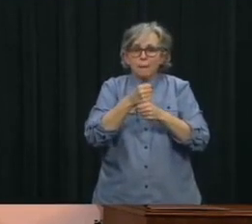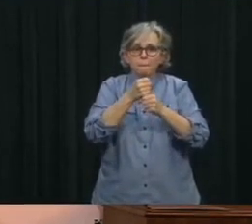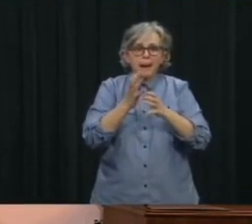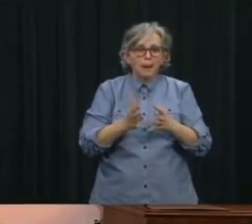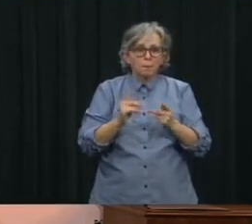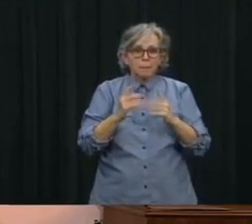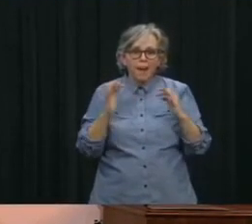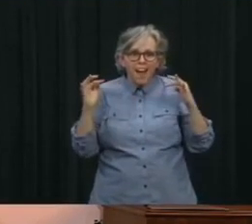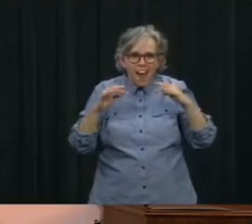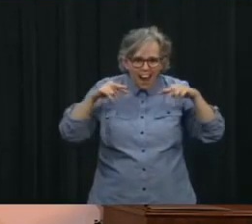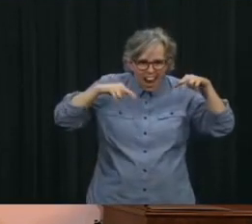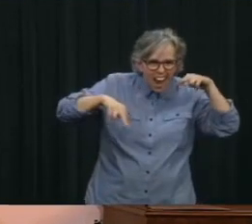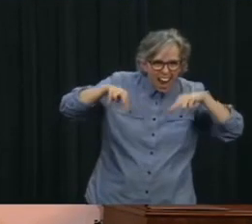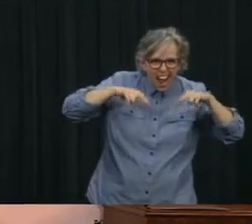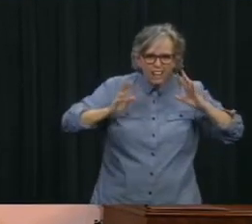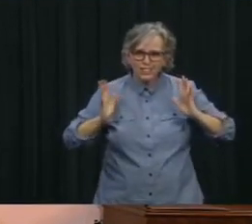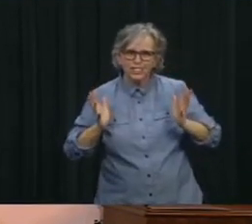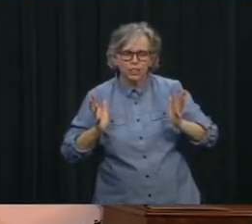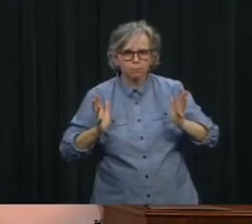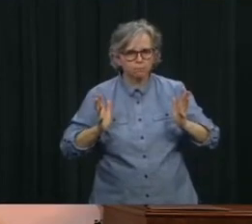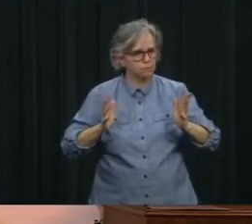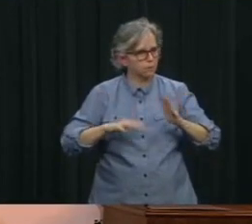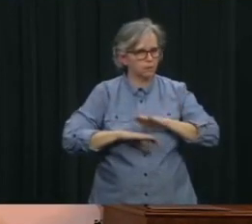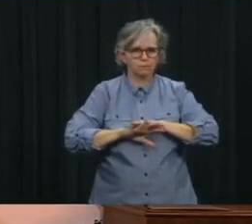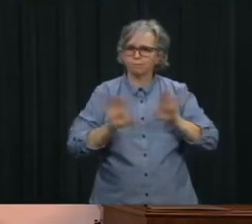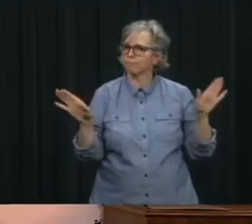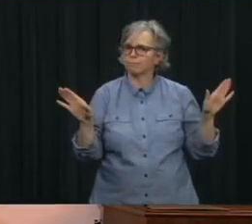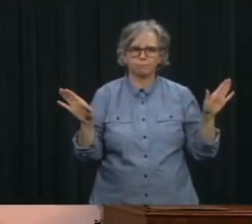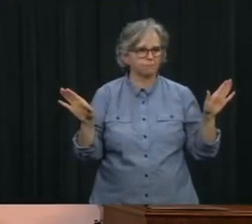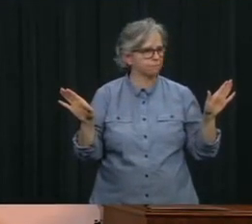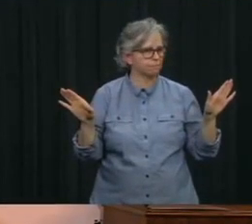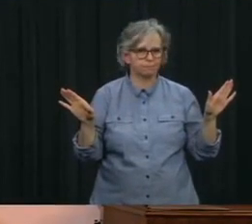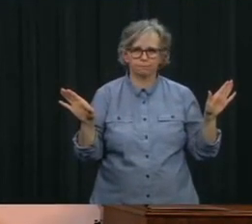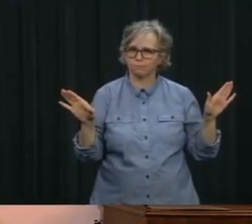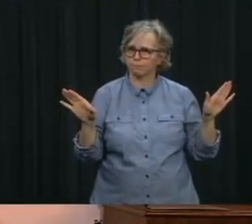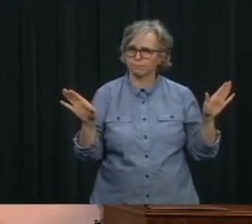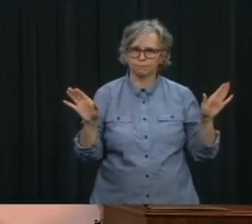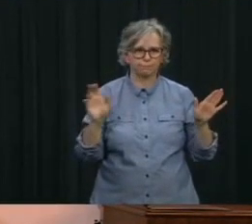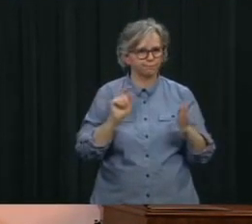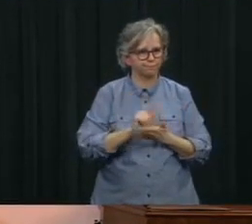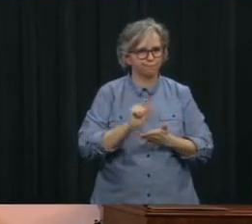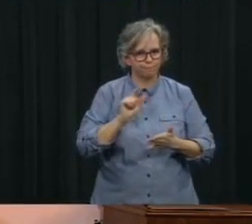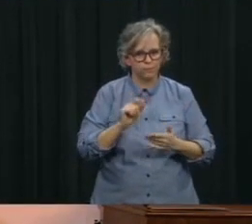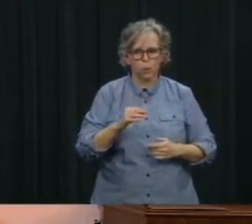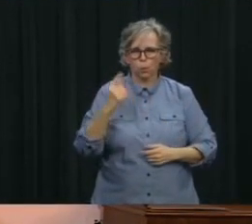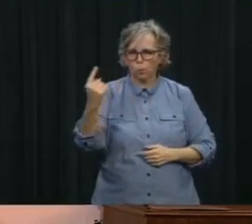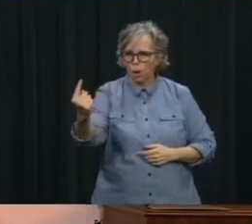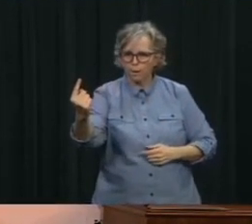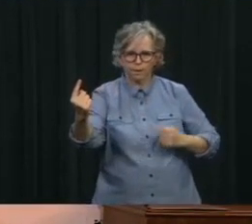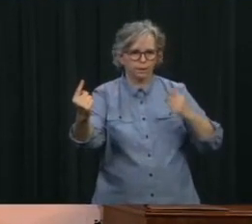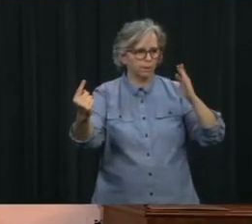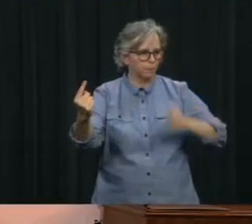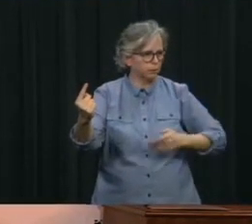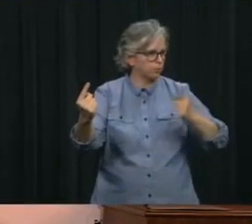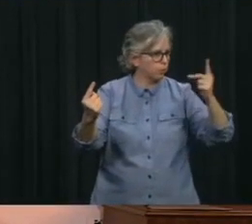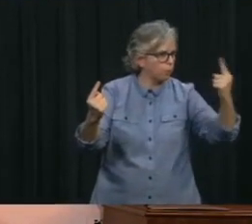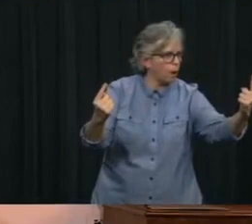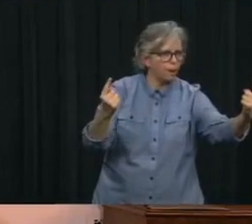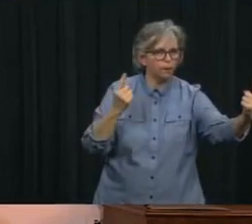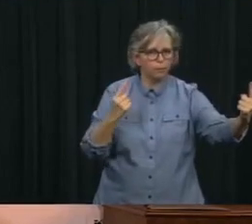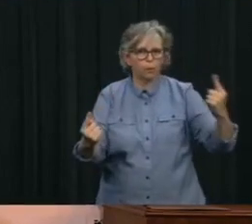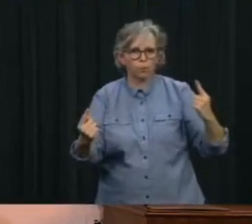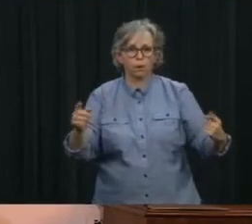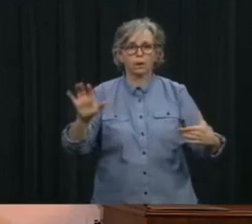in to the same location, gathering without it being clean and sanitized. No sharing